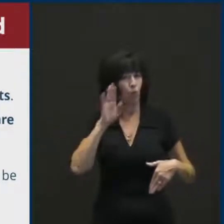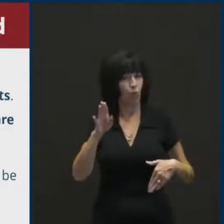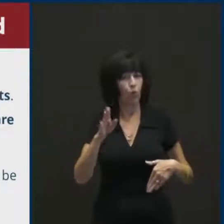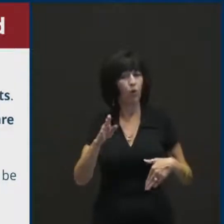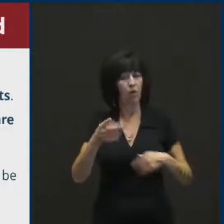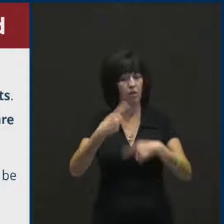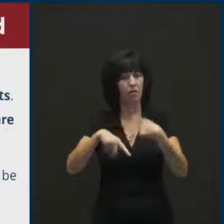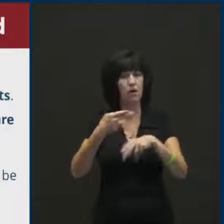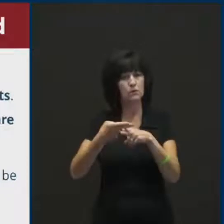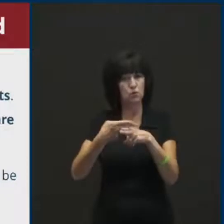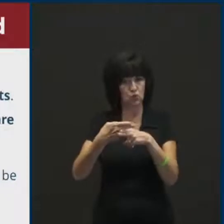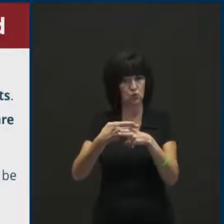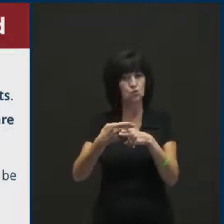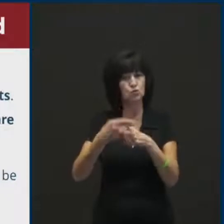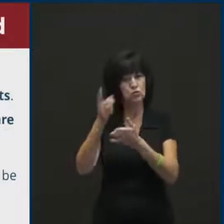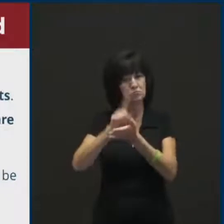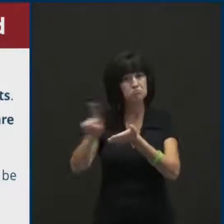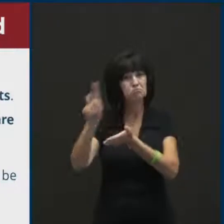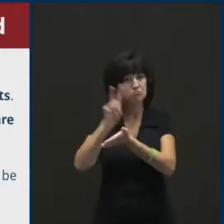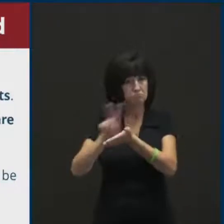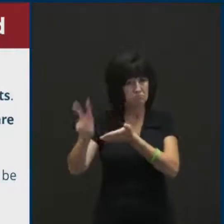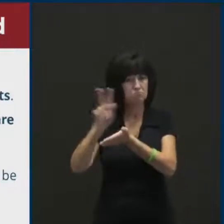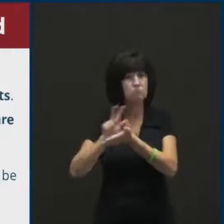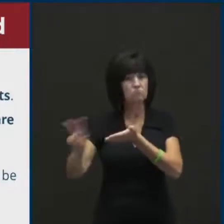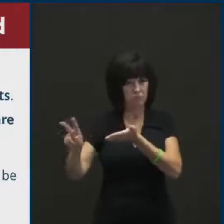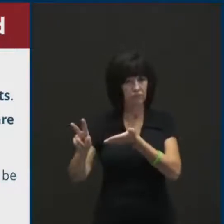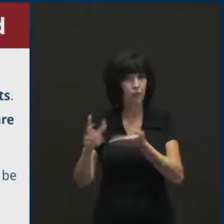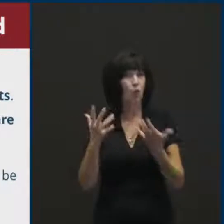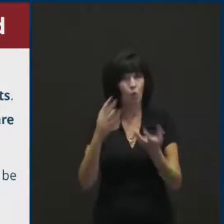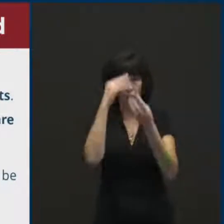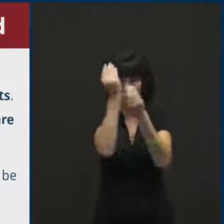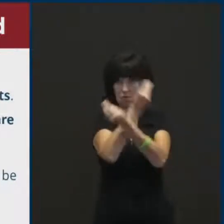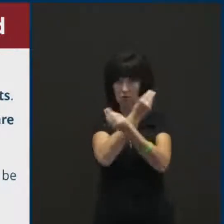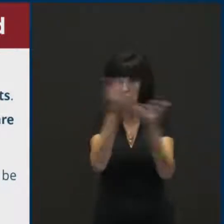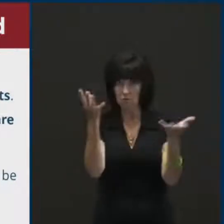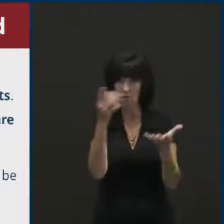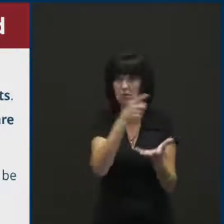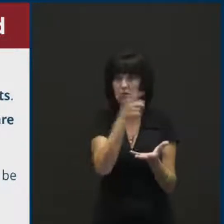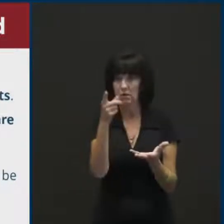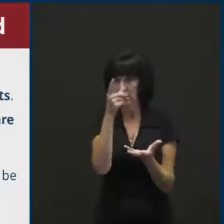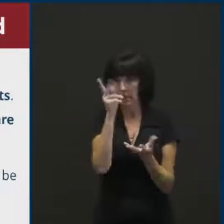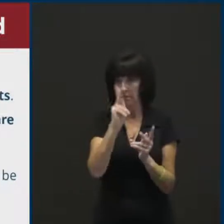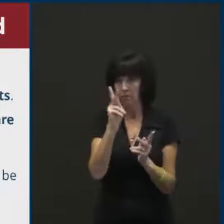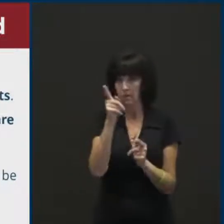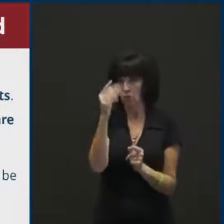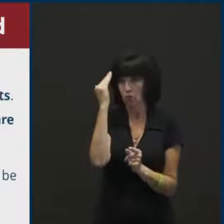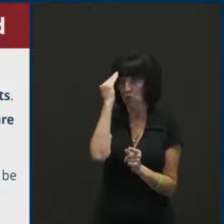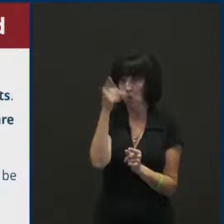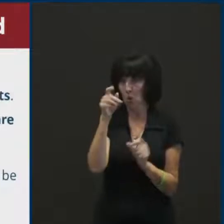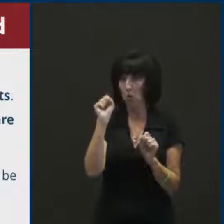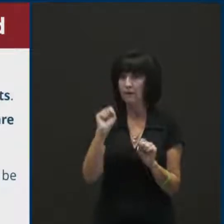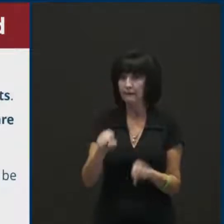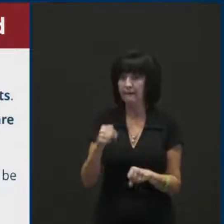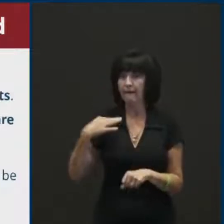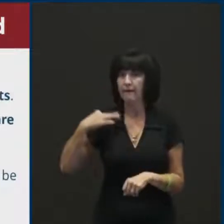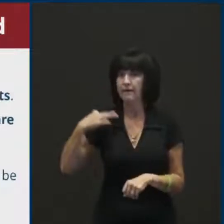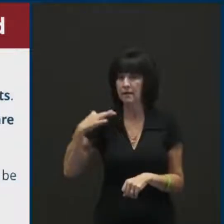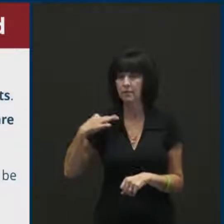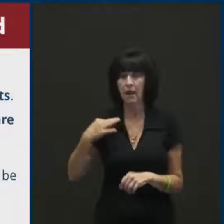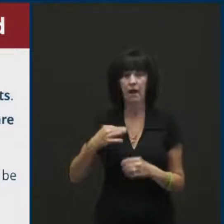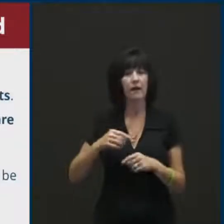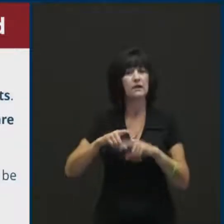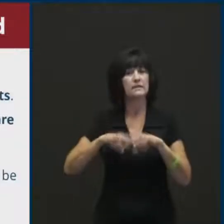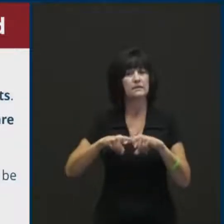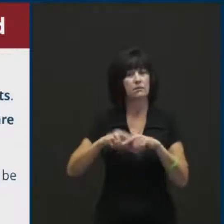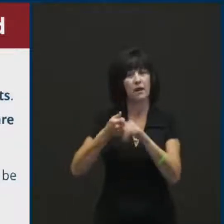provide this update today to have providers who believe they're eligible based on the categories as well as the subject matter of the funding we're